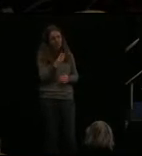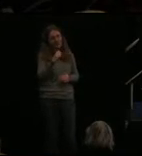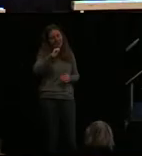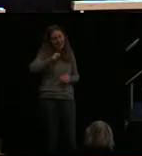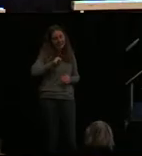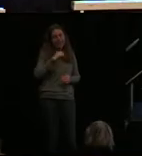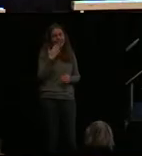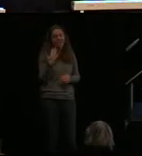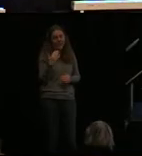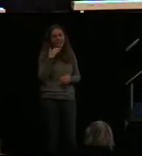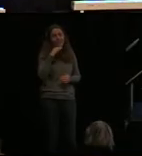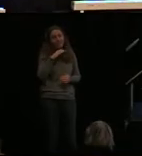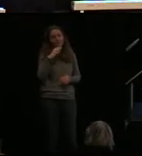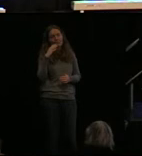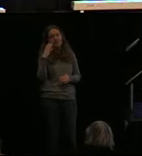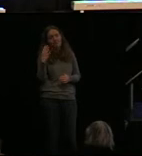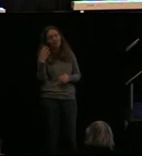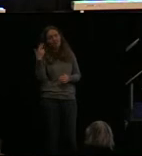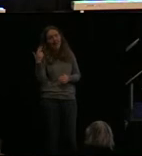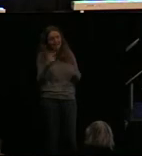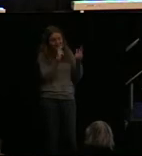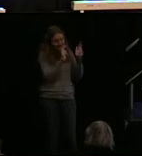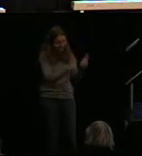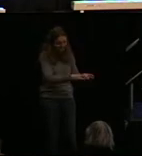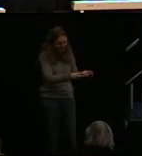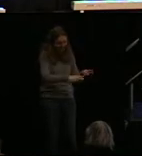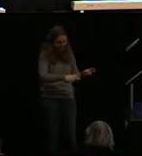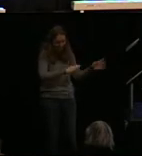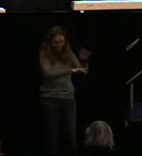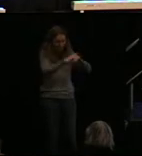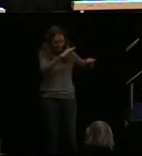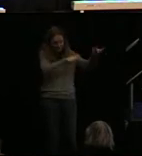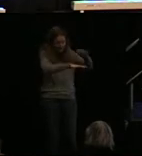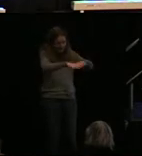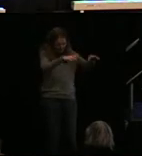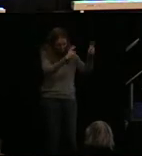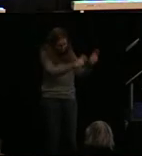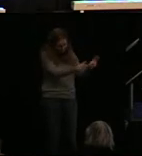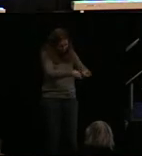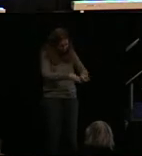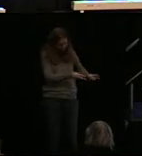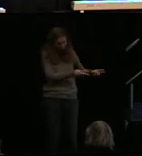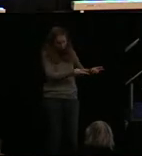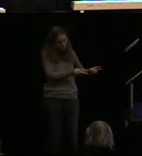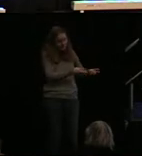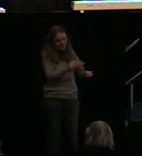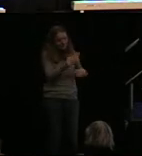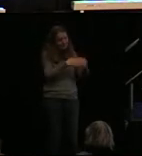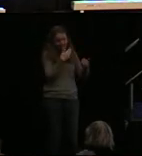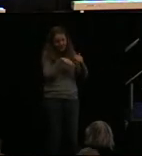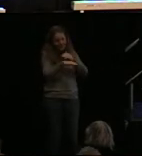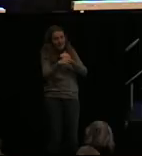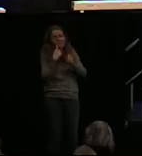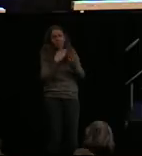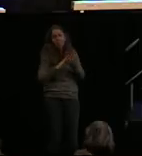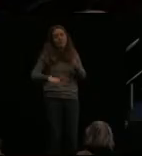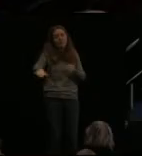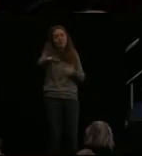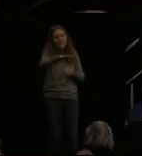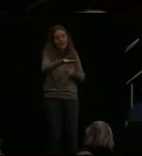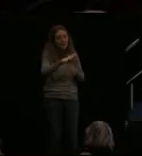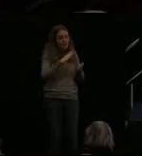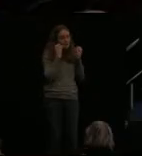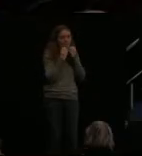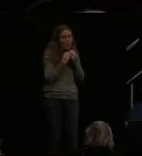603,548 died in the wilderness and never entered the promised land. Even Moses and Aaron